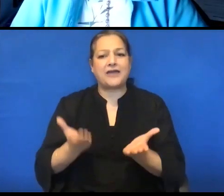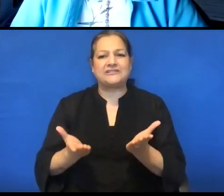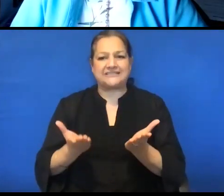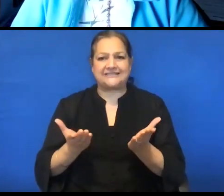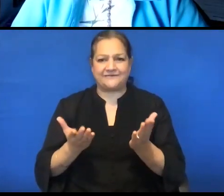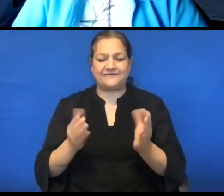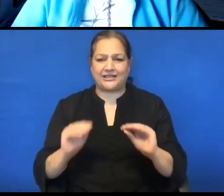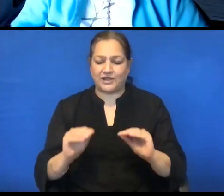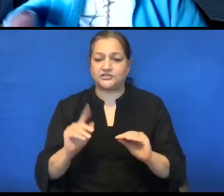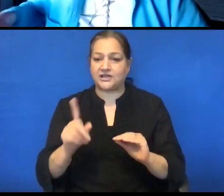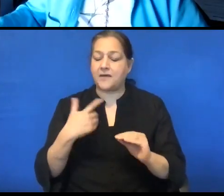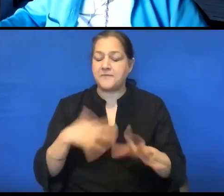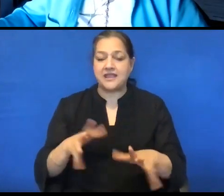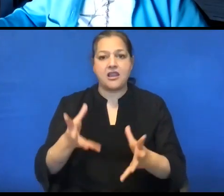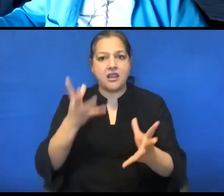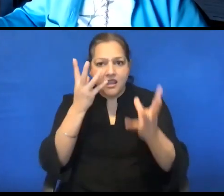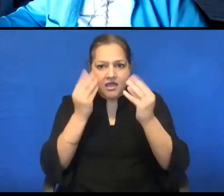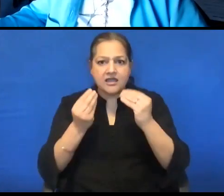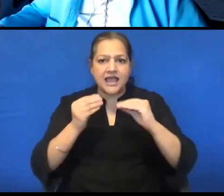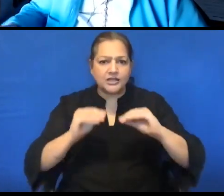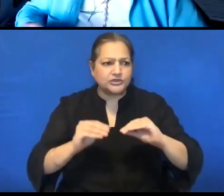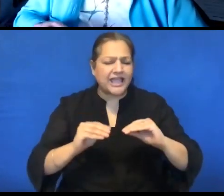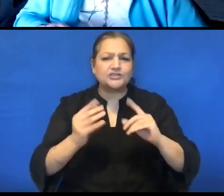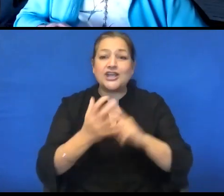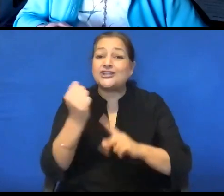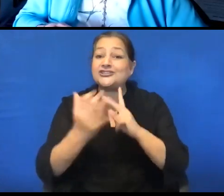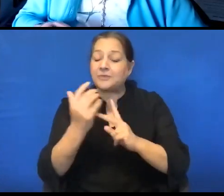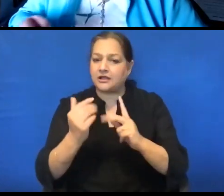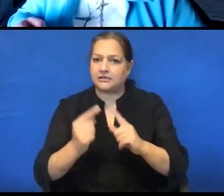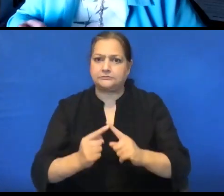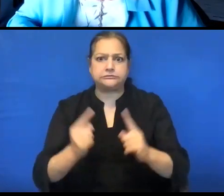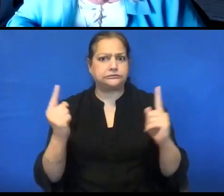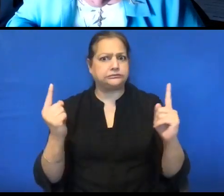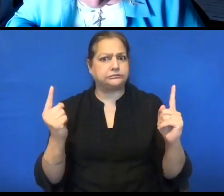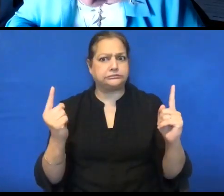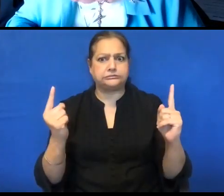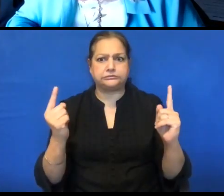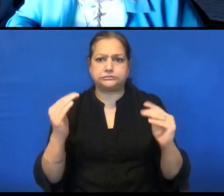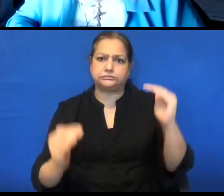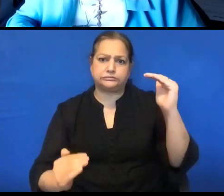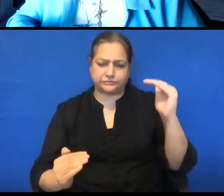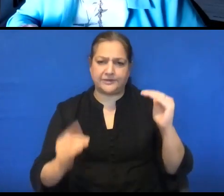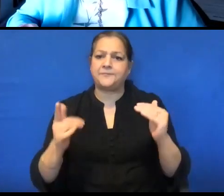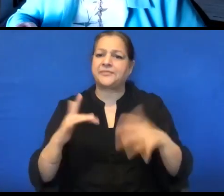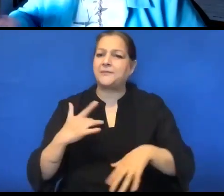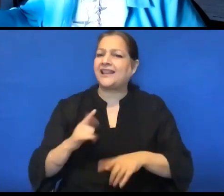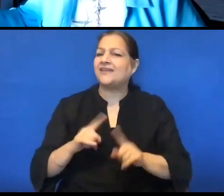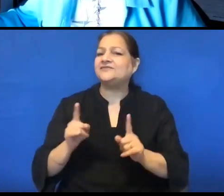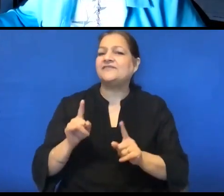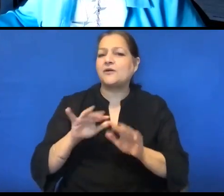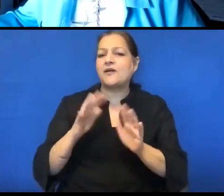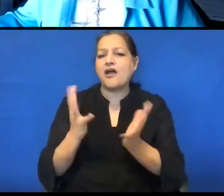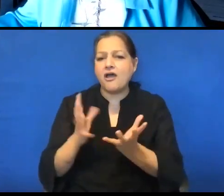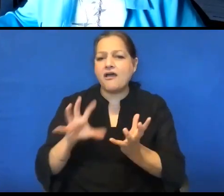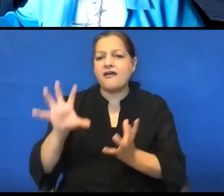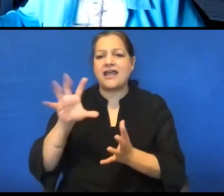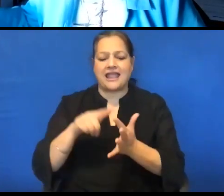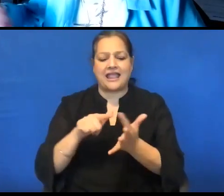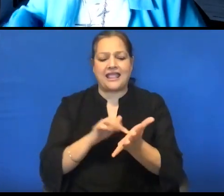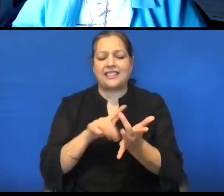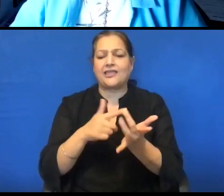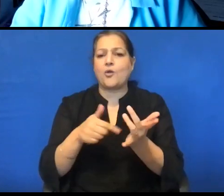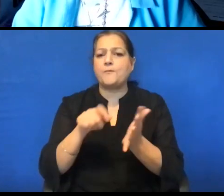inequalities in educational attainment in this country. And having lived in parts of the world like, you know, Ethiopia in